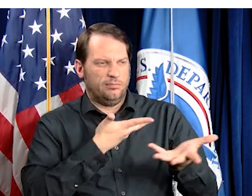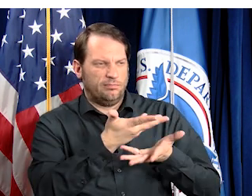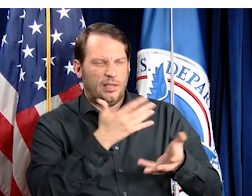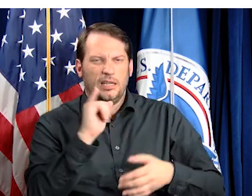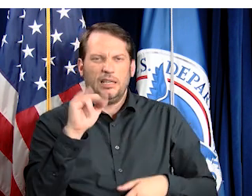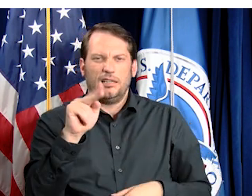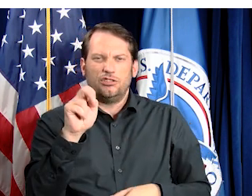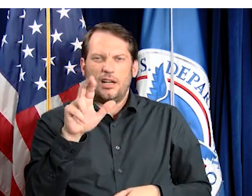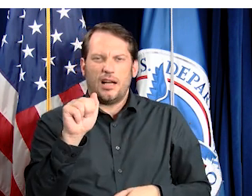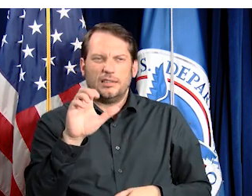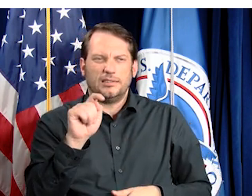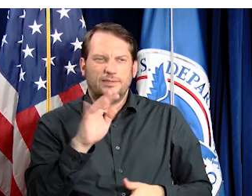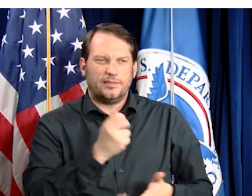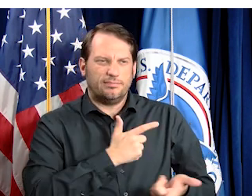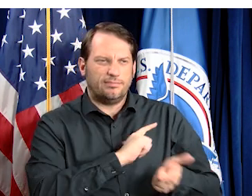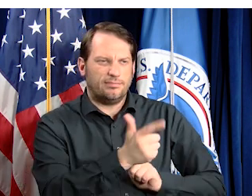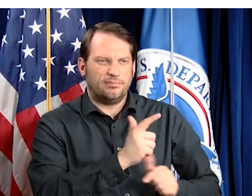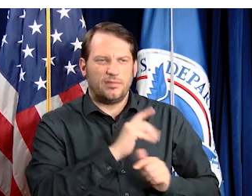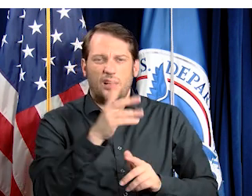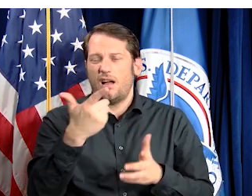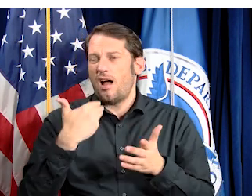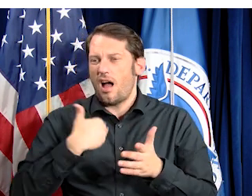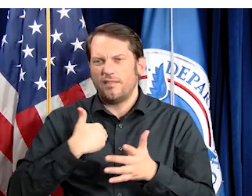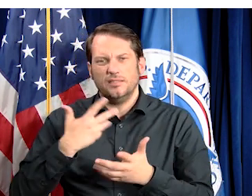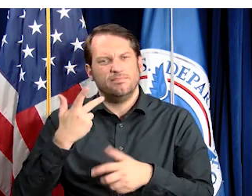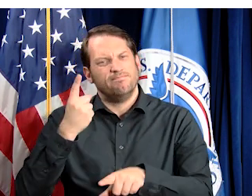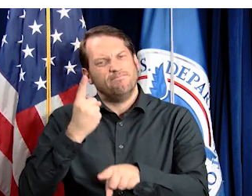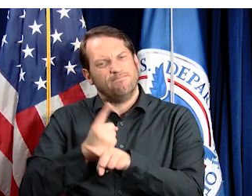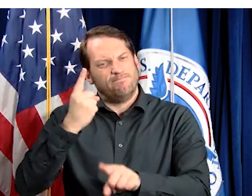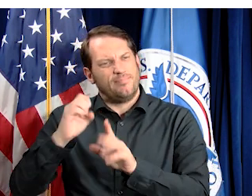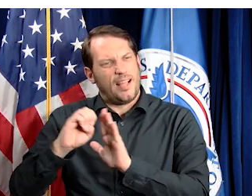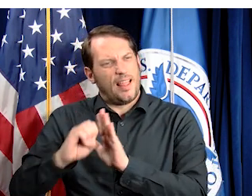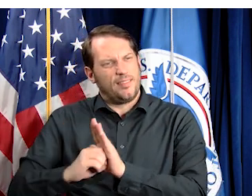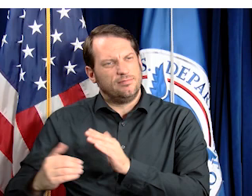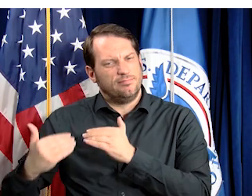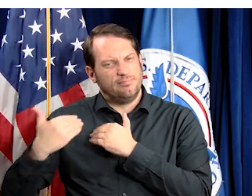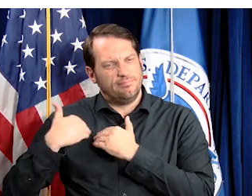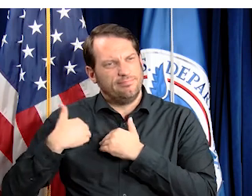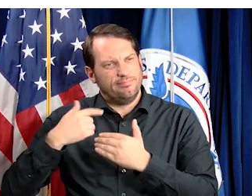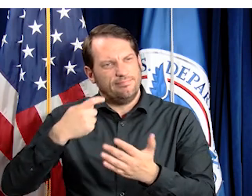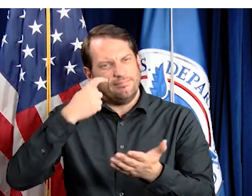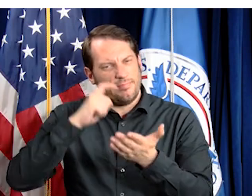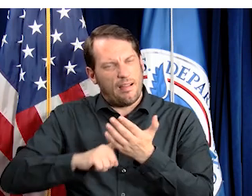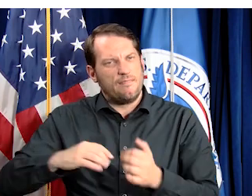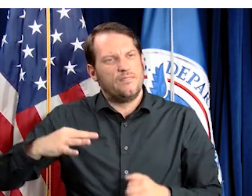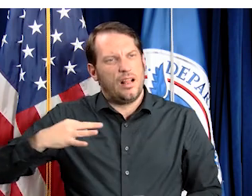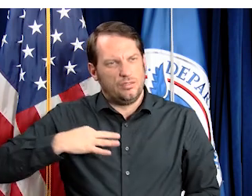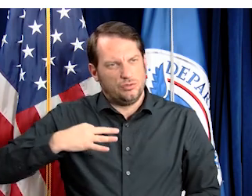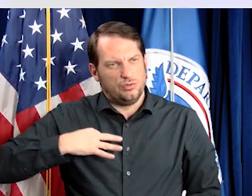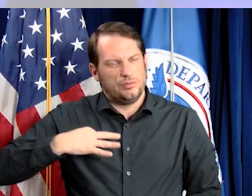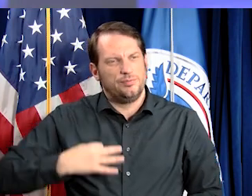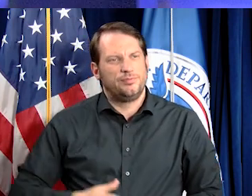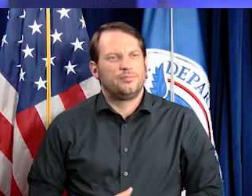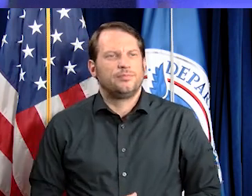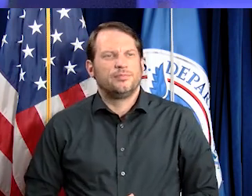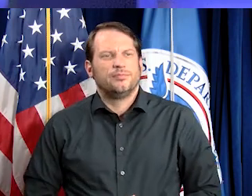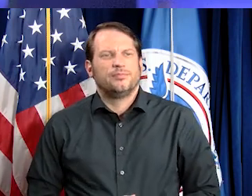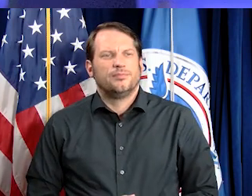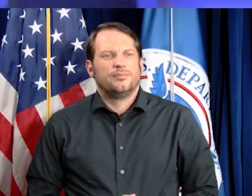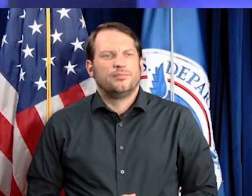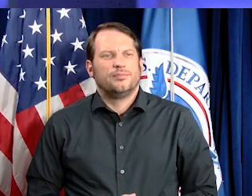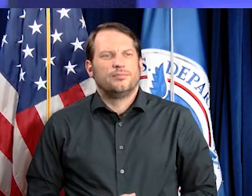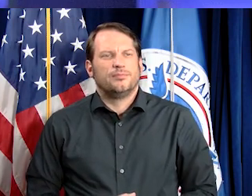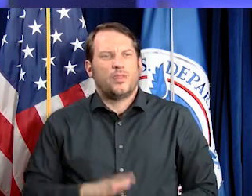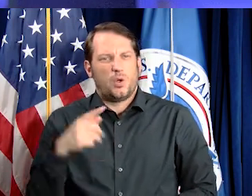think about the ethical responsibility of not only protecting privacy of PII, but also recognizing volunteers. We have citizen